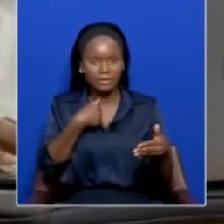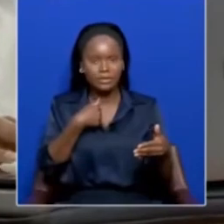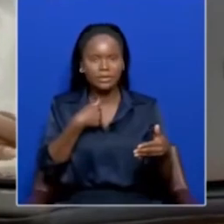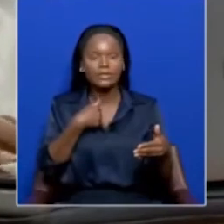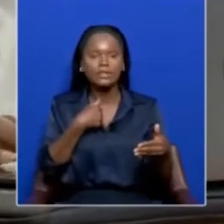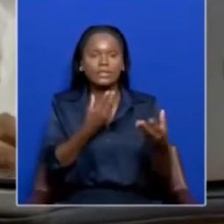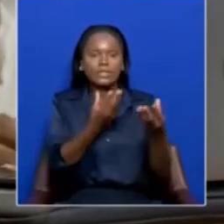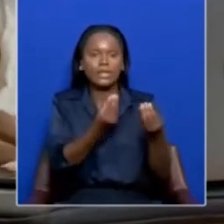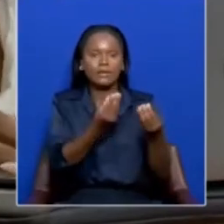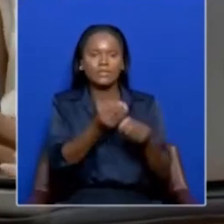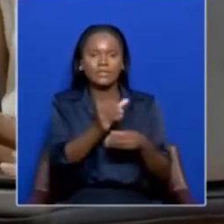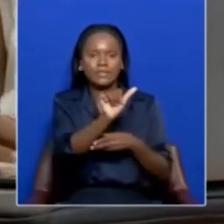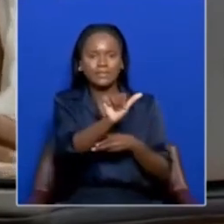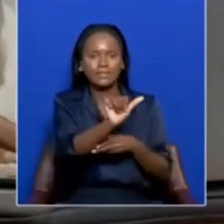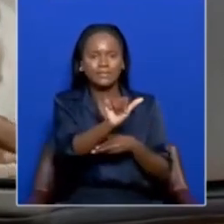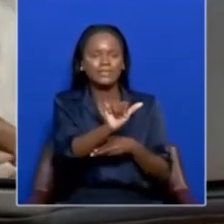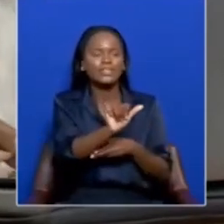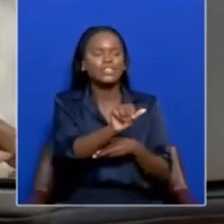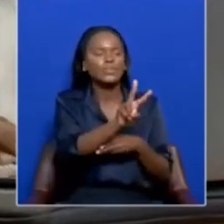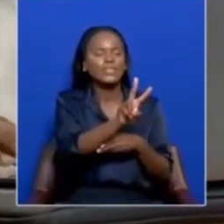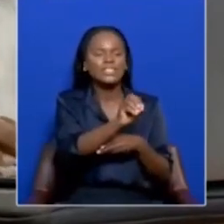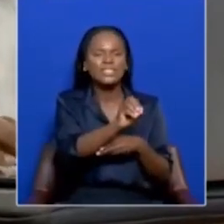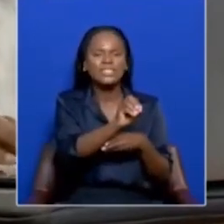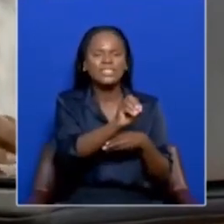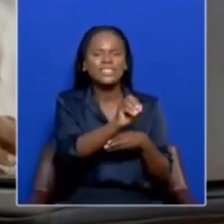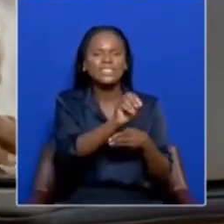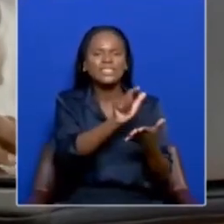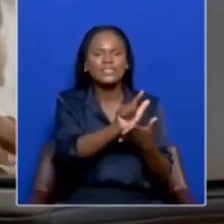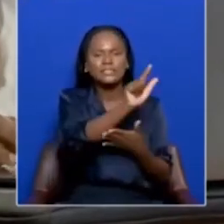confirm what you say there? I didn't hear you mention it.